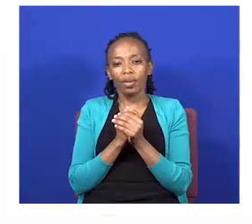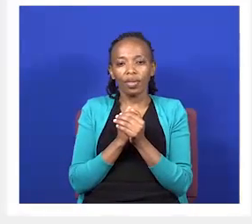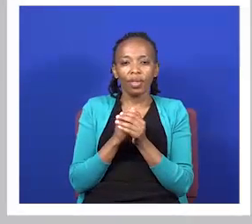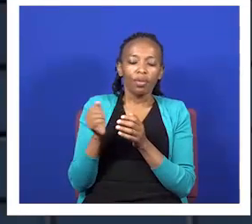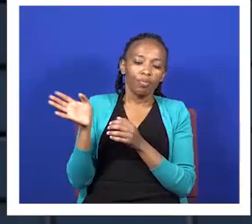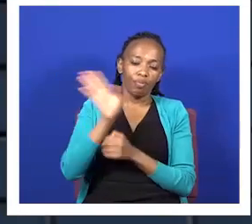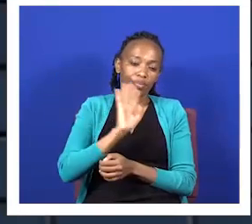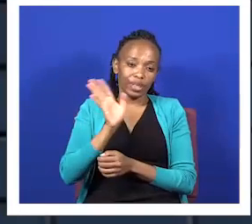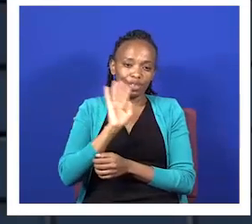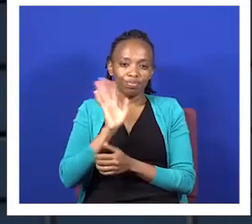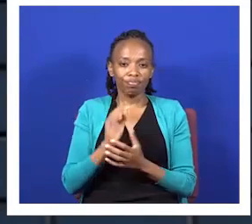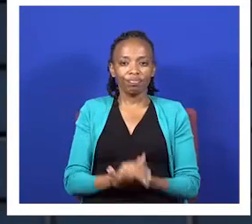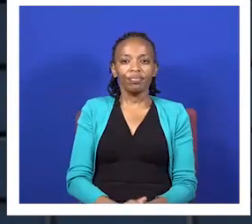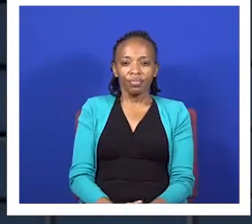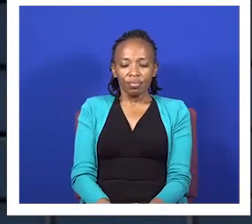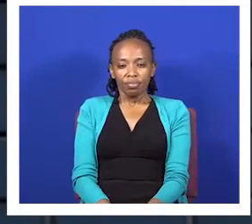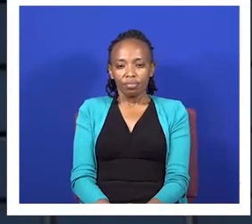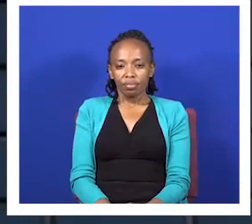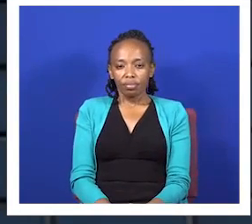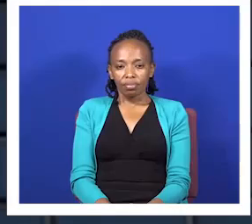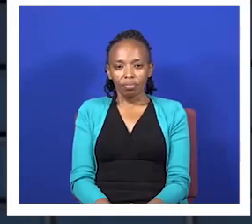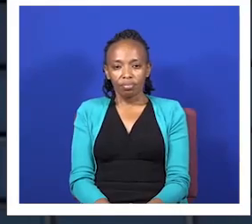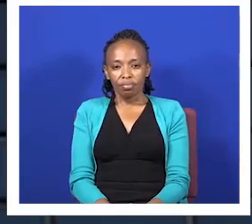Amen. Bye. Bye.